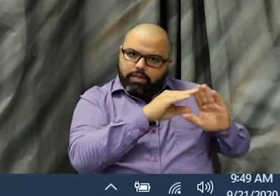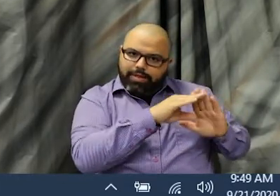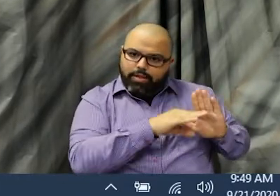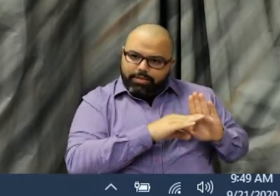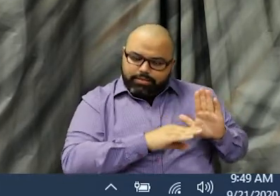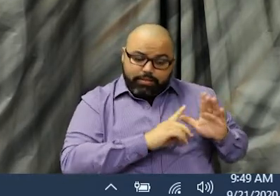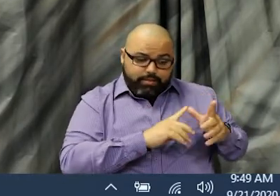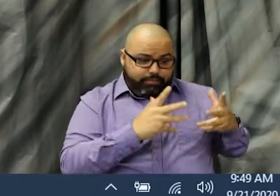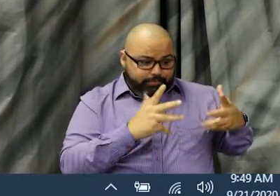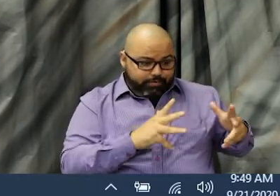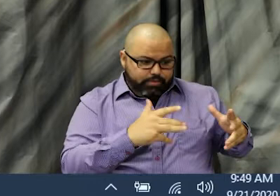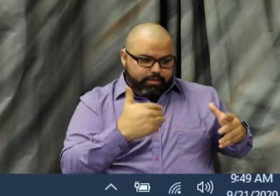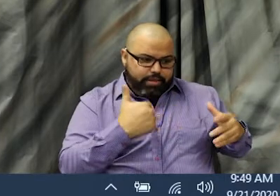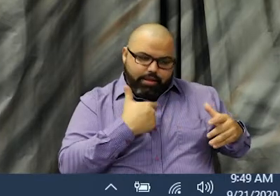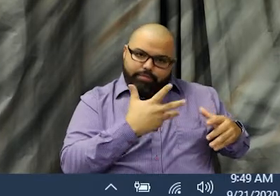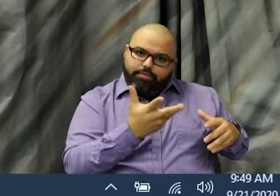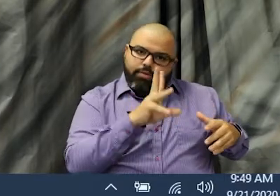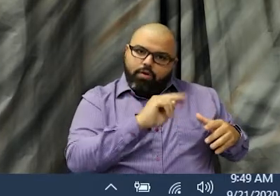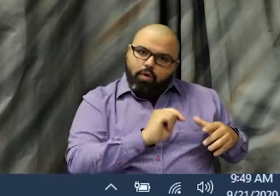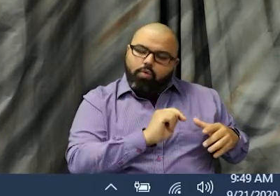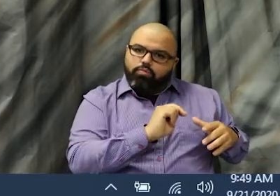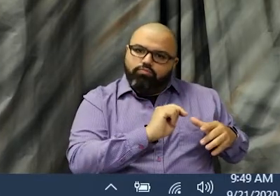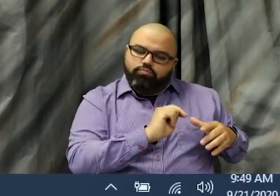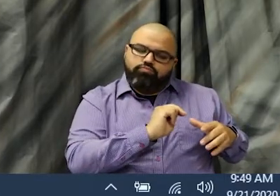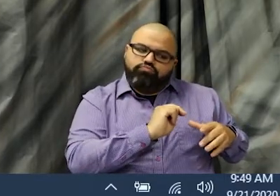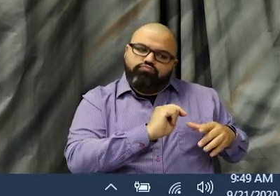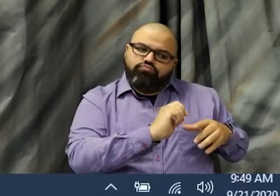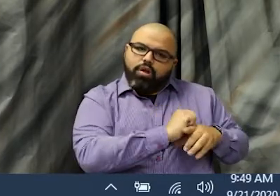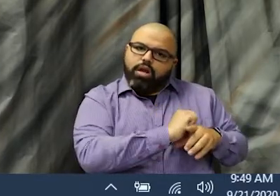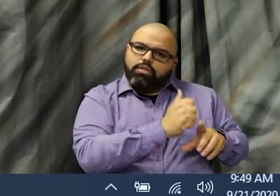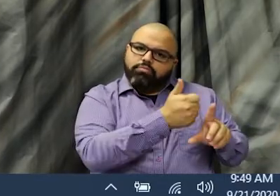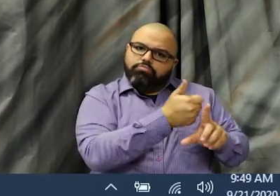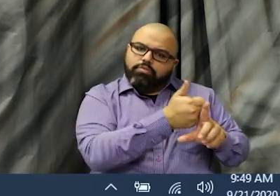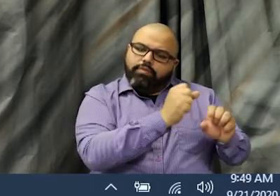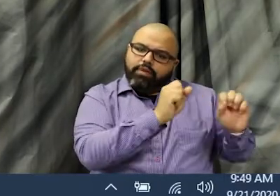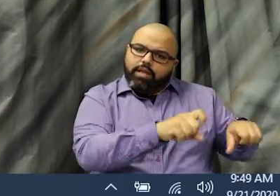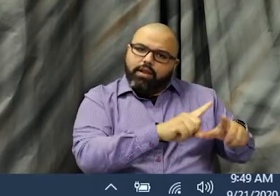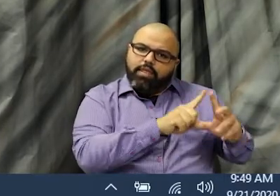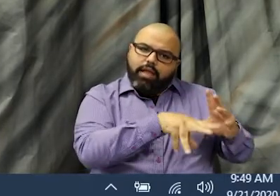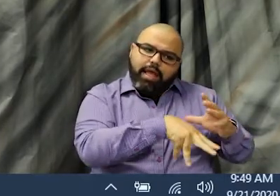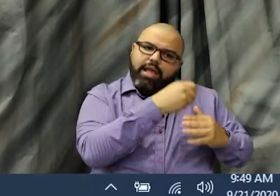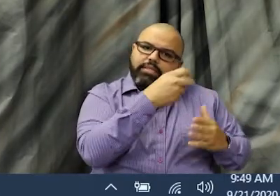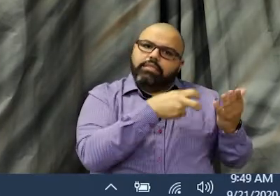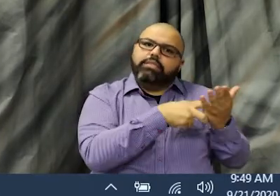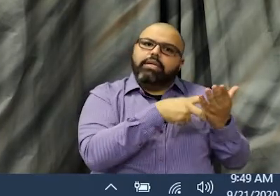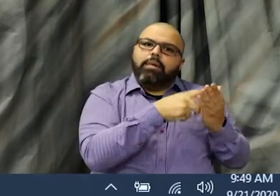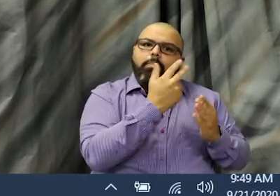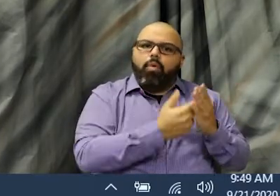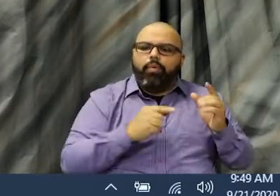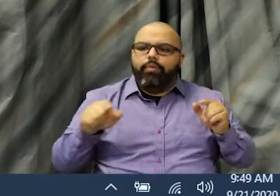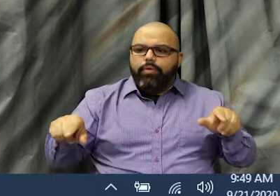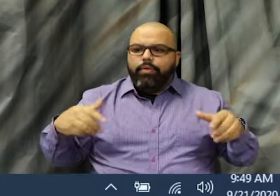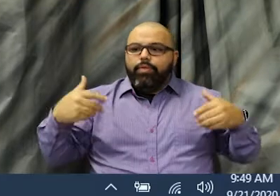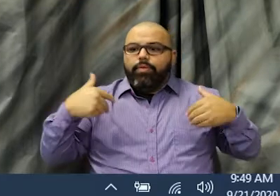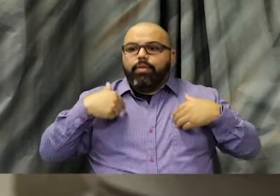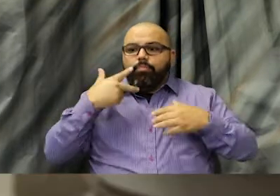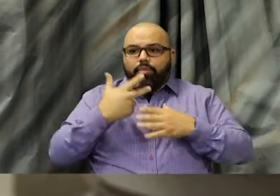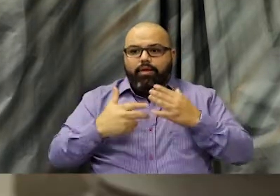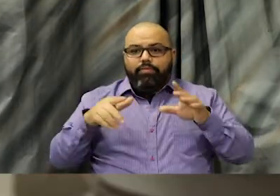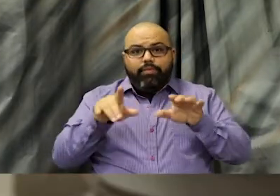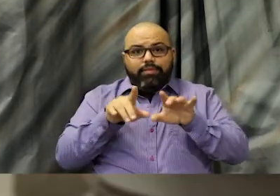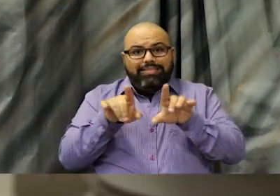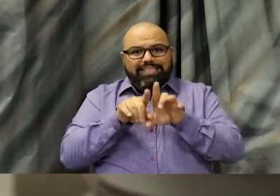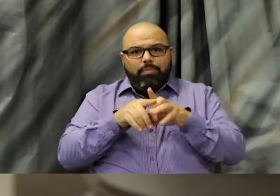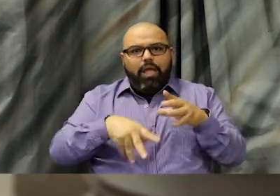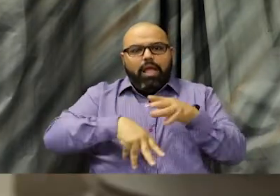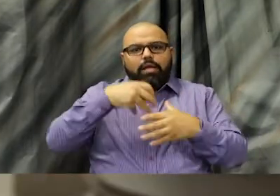lesson, and then after that, they have their independent practice, and then they have exit ticket as well. So both of them have the